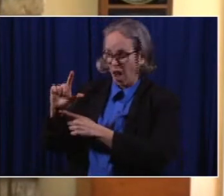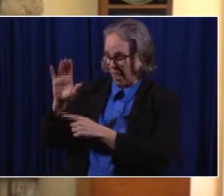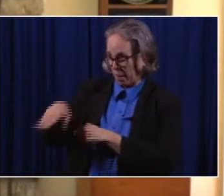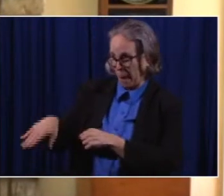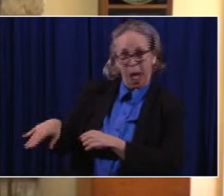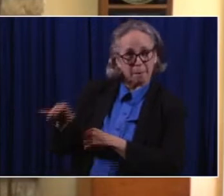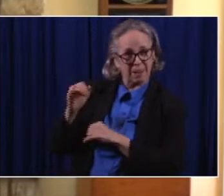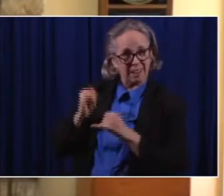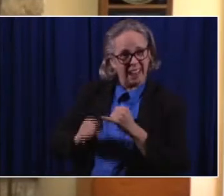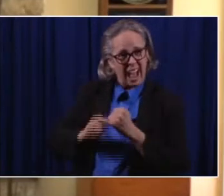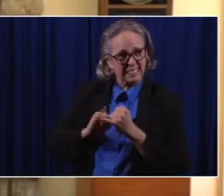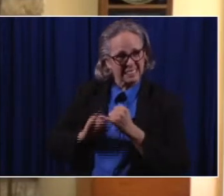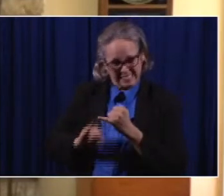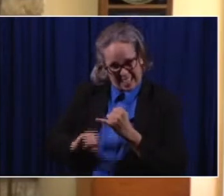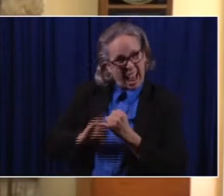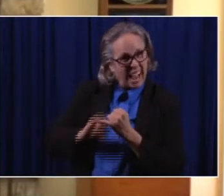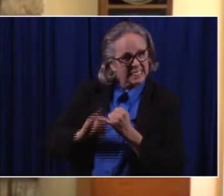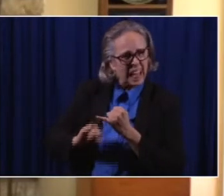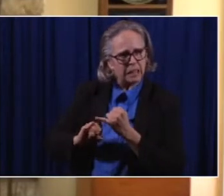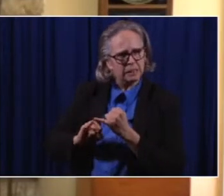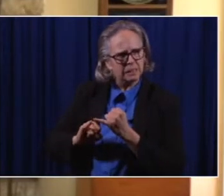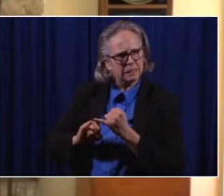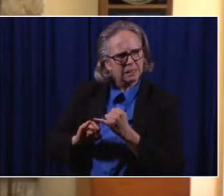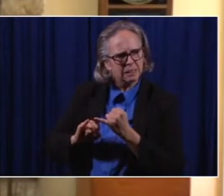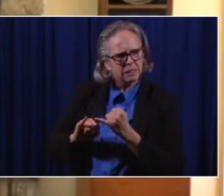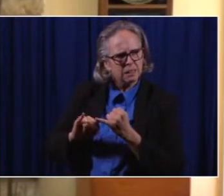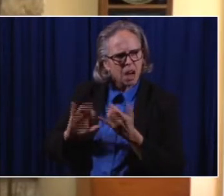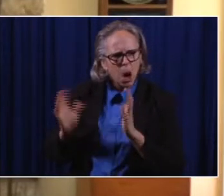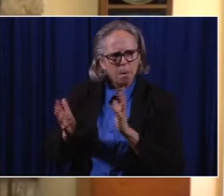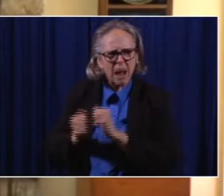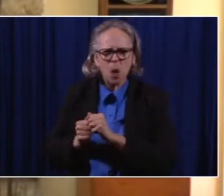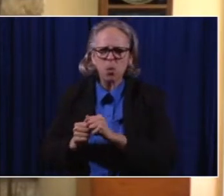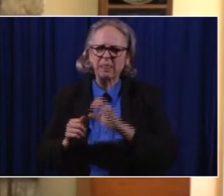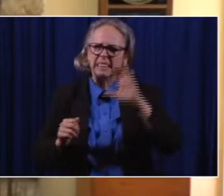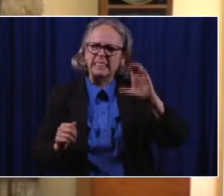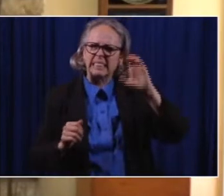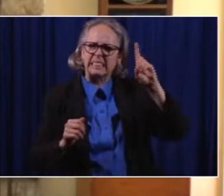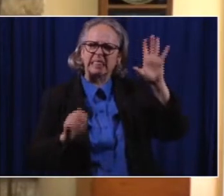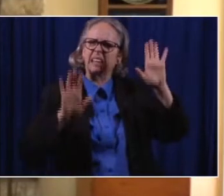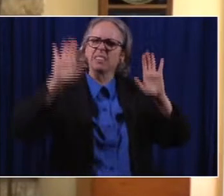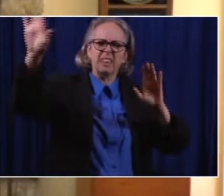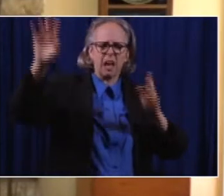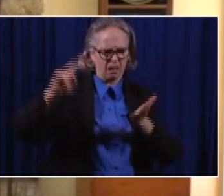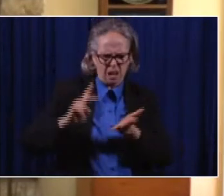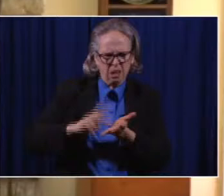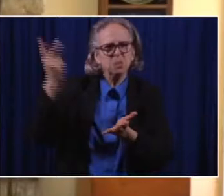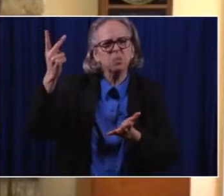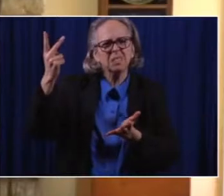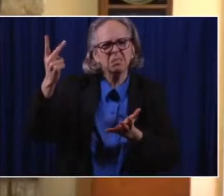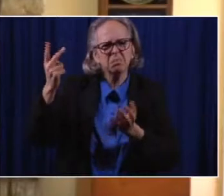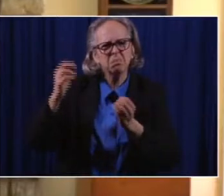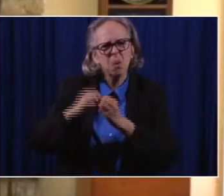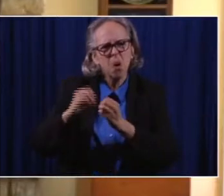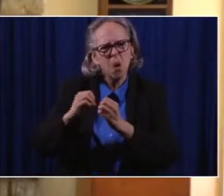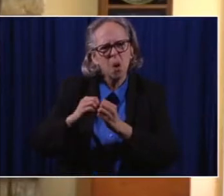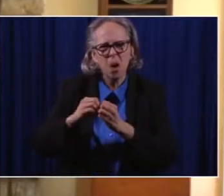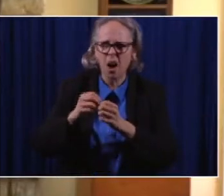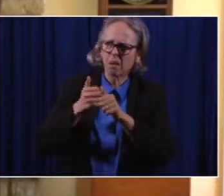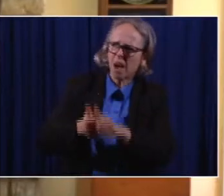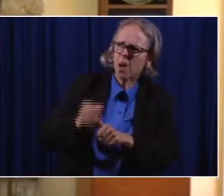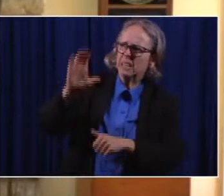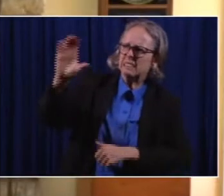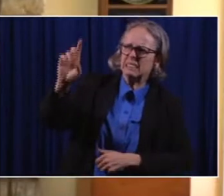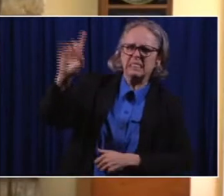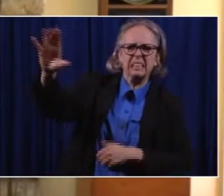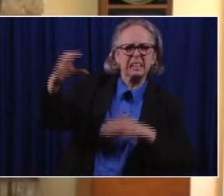times what the CDC says is a high incidence level. So it's double high incidence level, even for